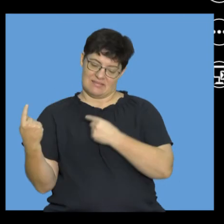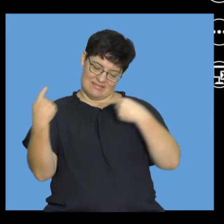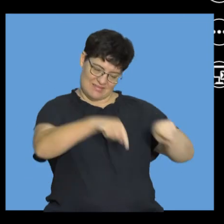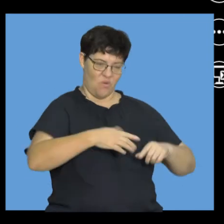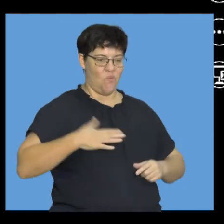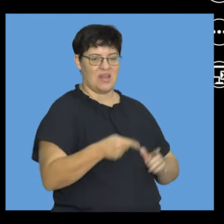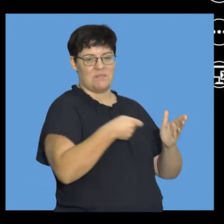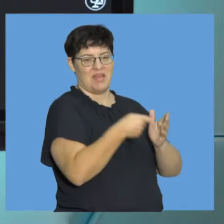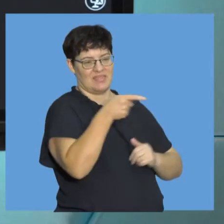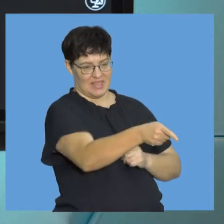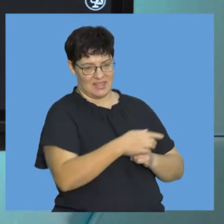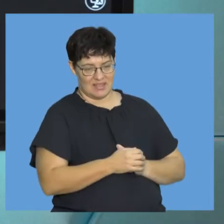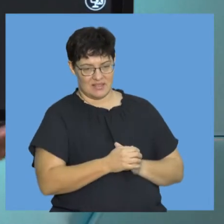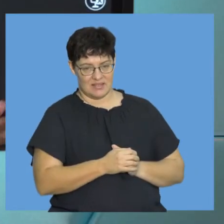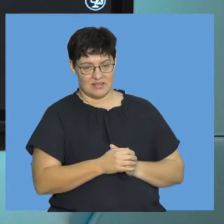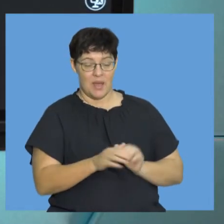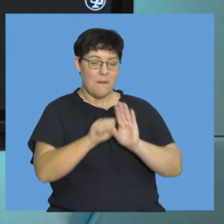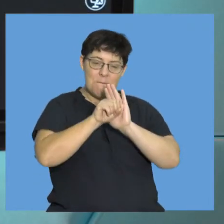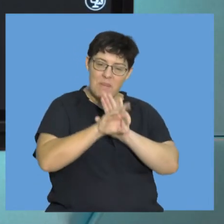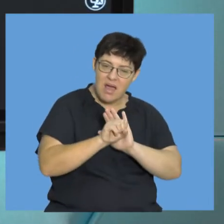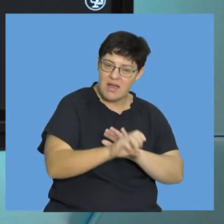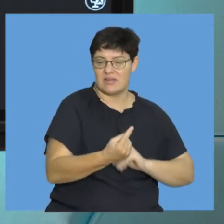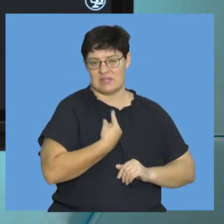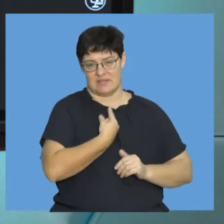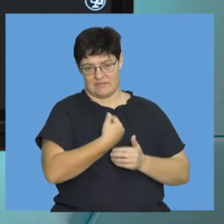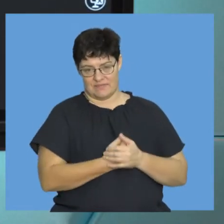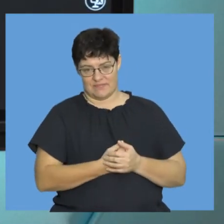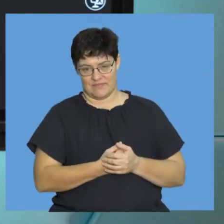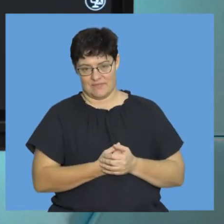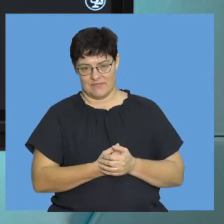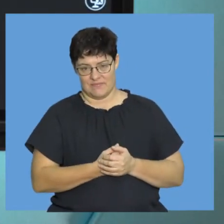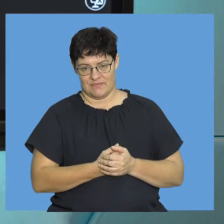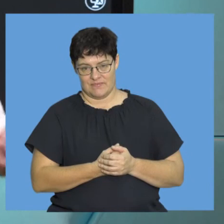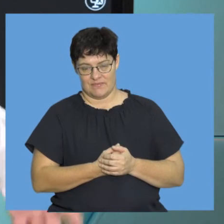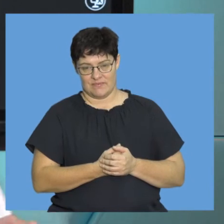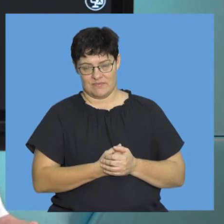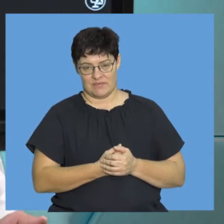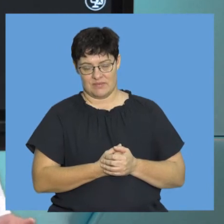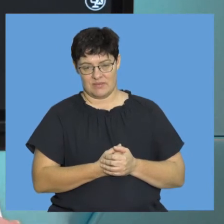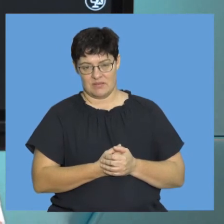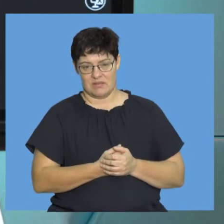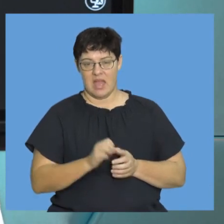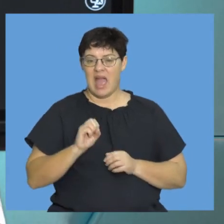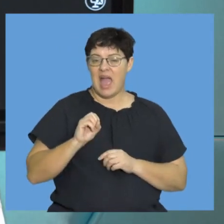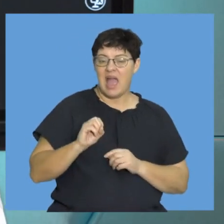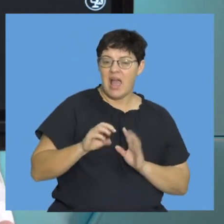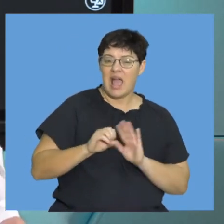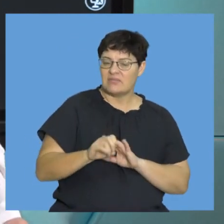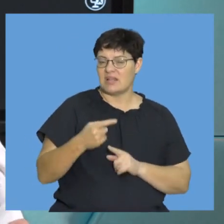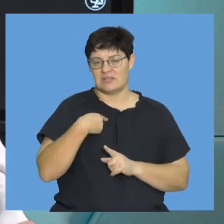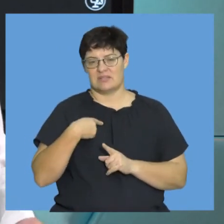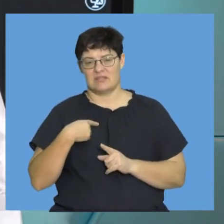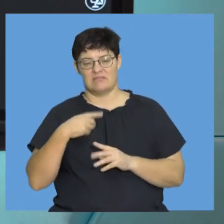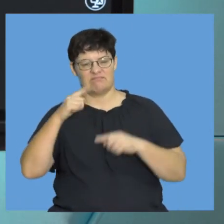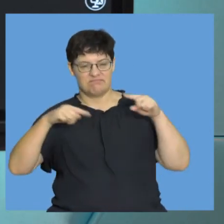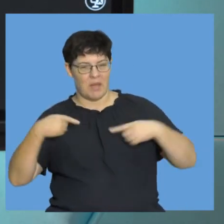Certainly very important. Market yourself, right? And advertise your wares.